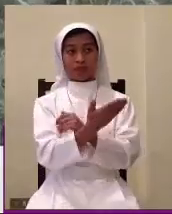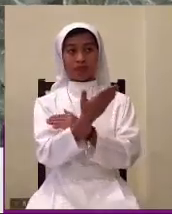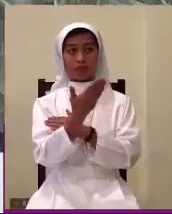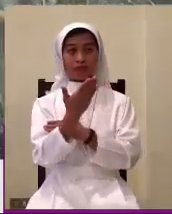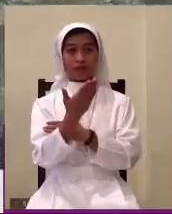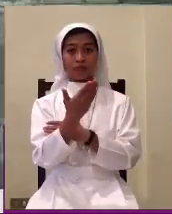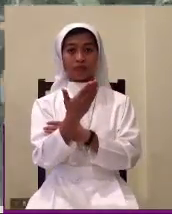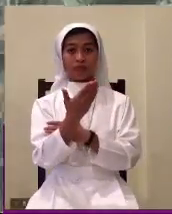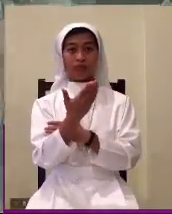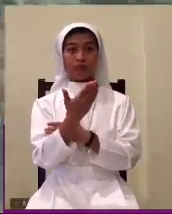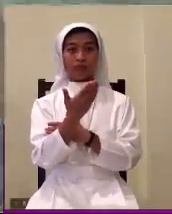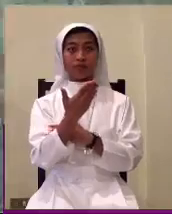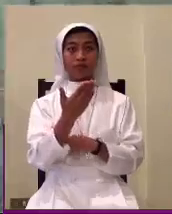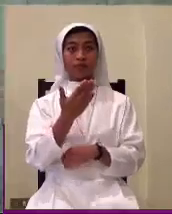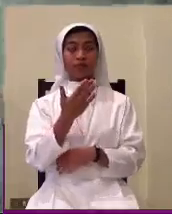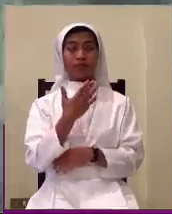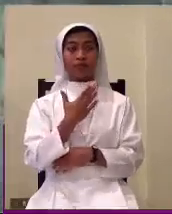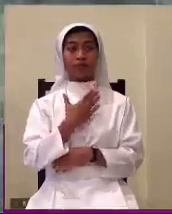me."